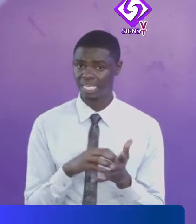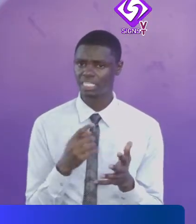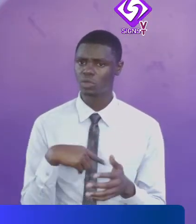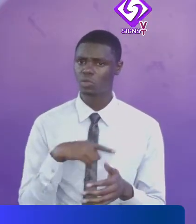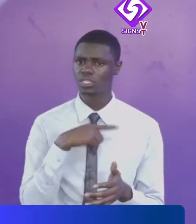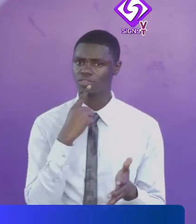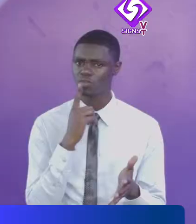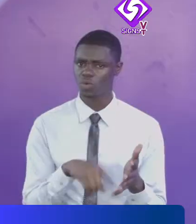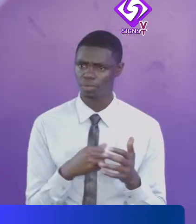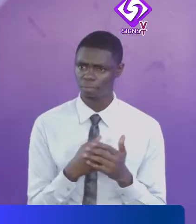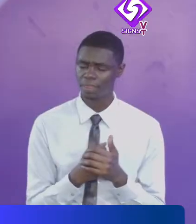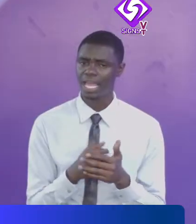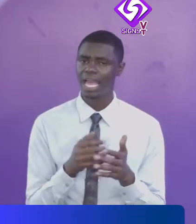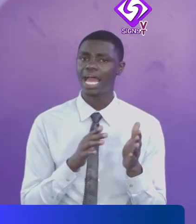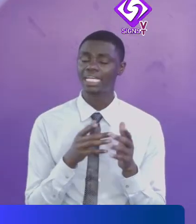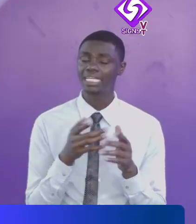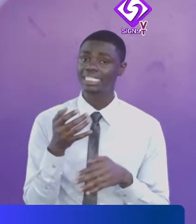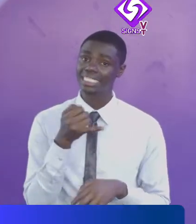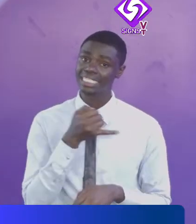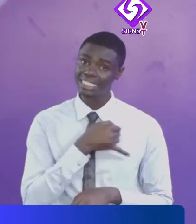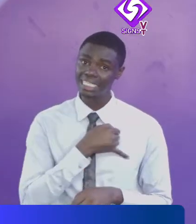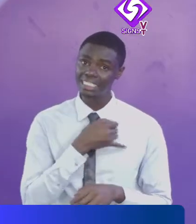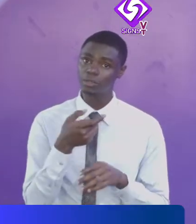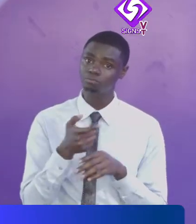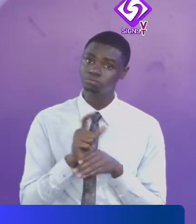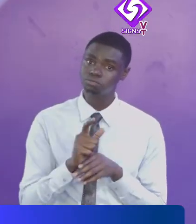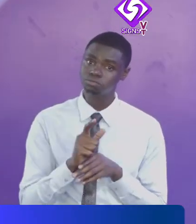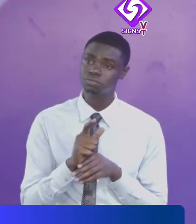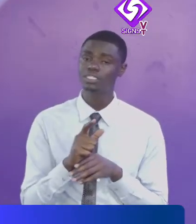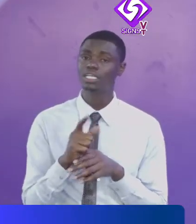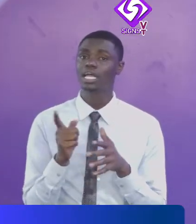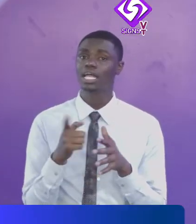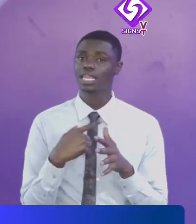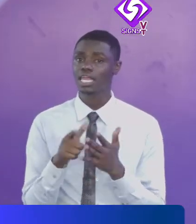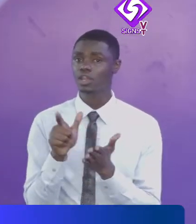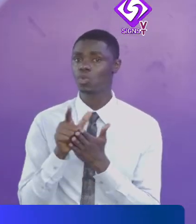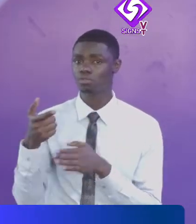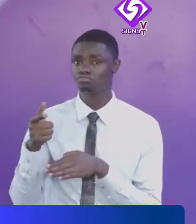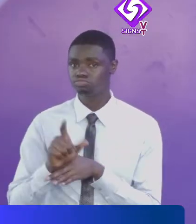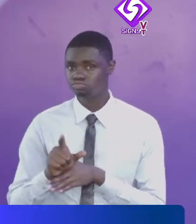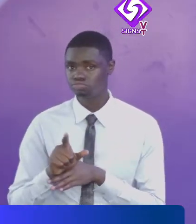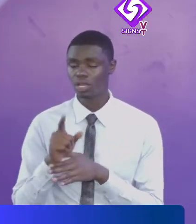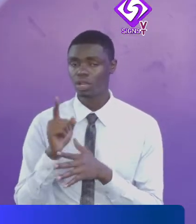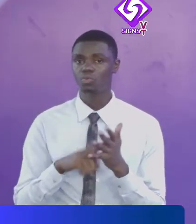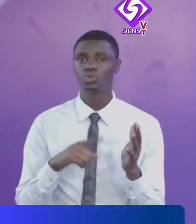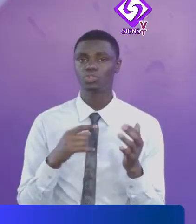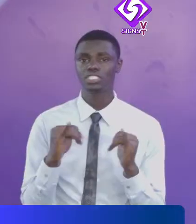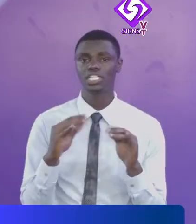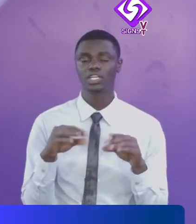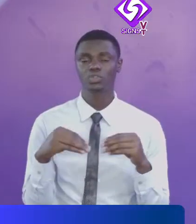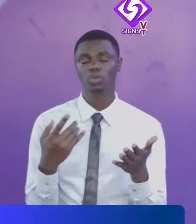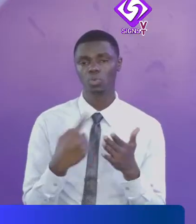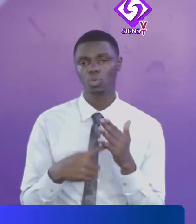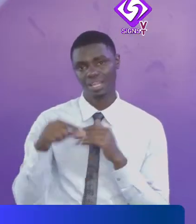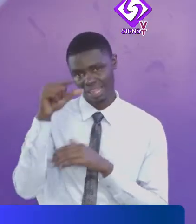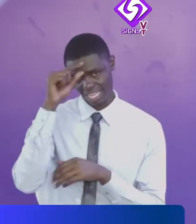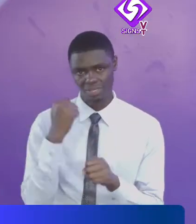variable rate. Where interest rates go up, the rate you're paying your loan goes up. What we are trying to offer you, and what the government does, is when it